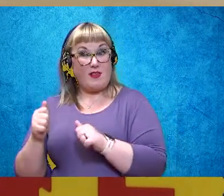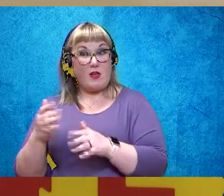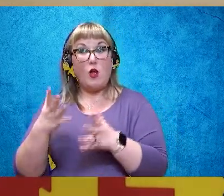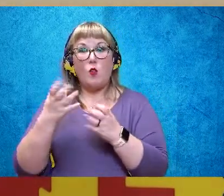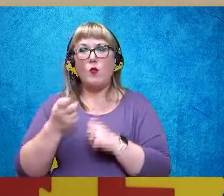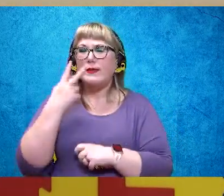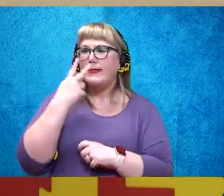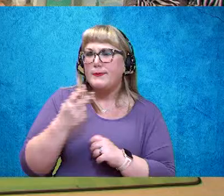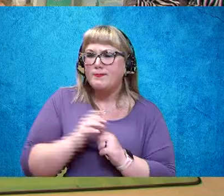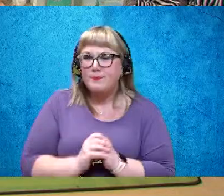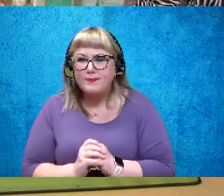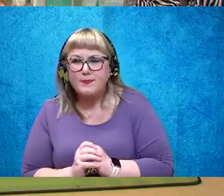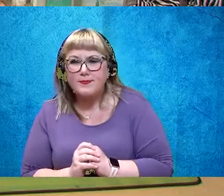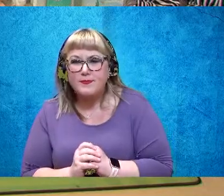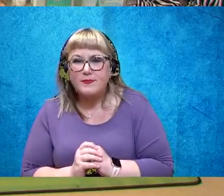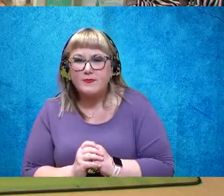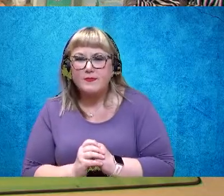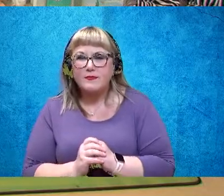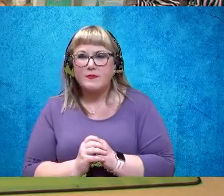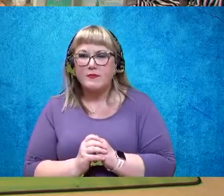see,